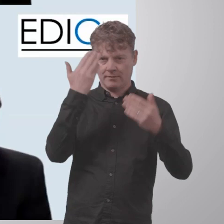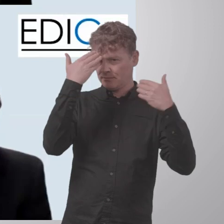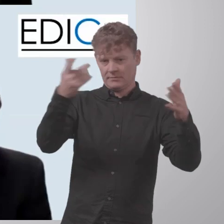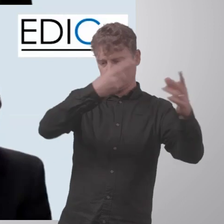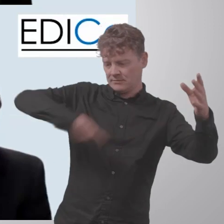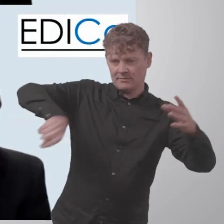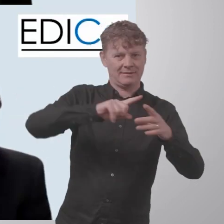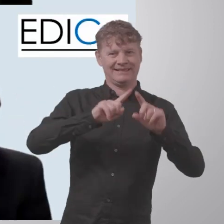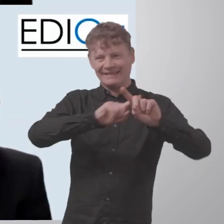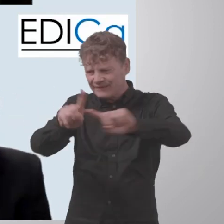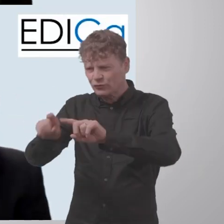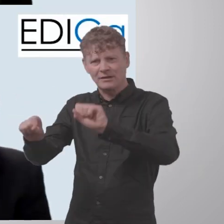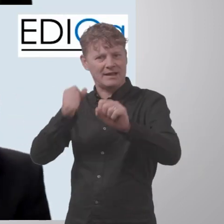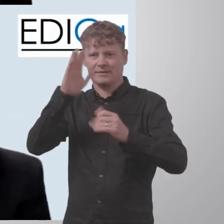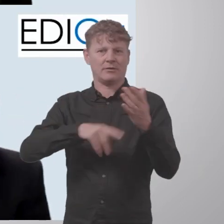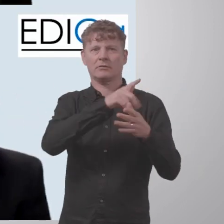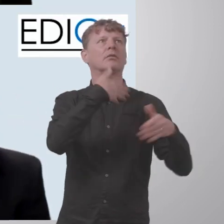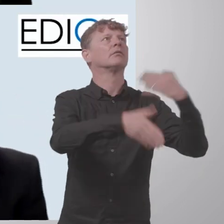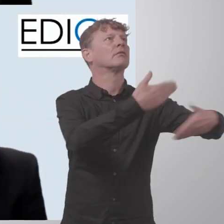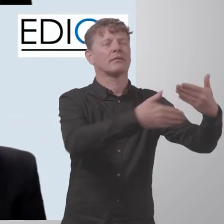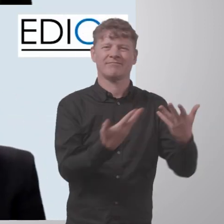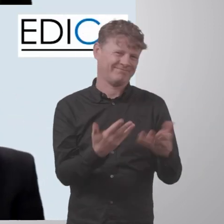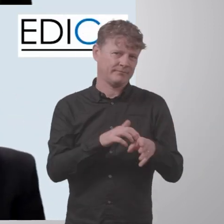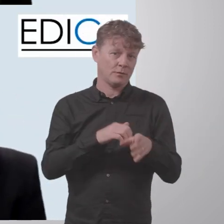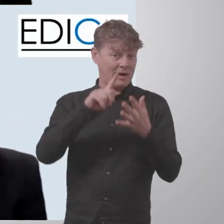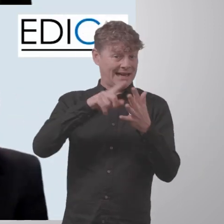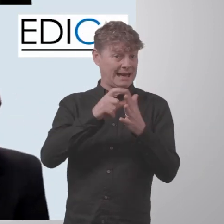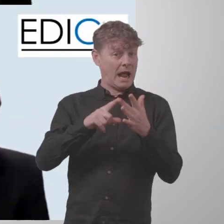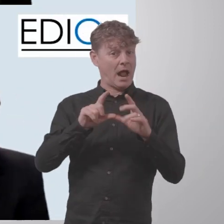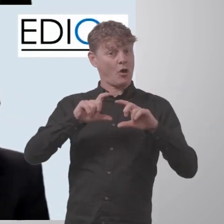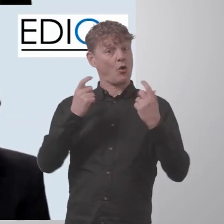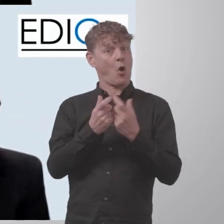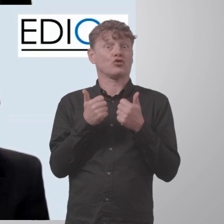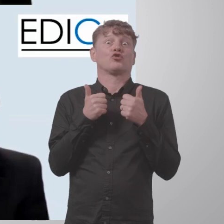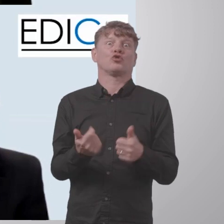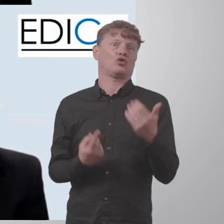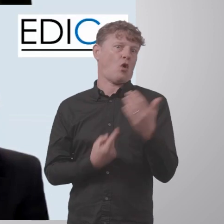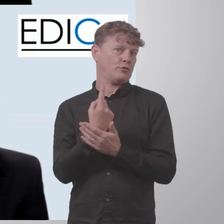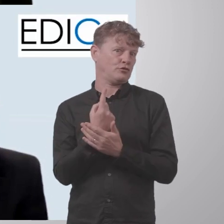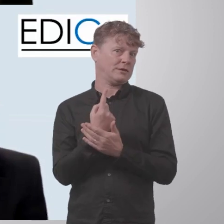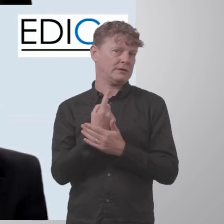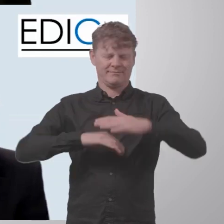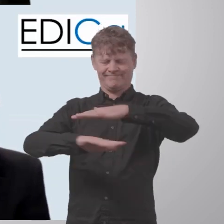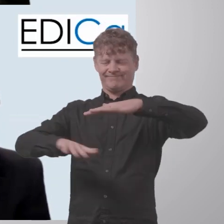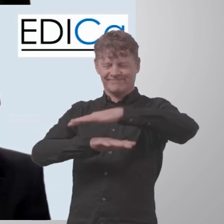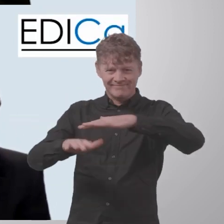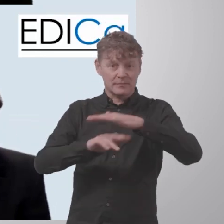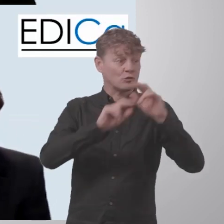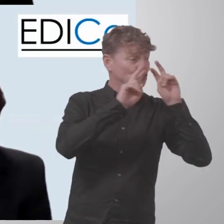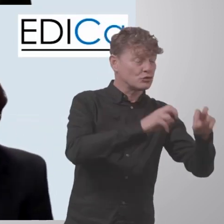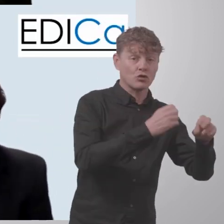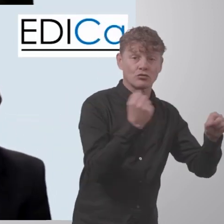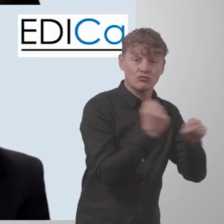so the EDI Caucus looked to me like an opportunity to bring some of that research practice of mine about studying from